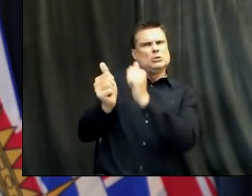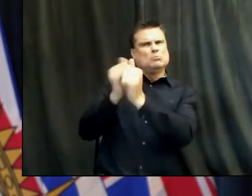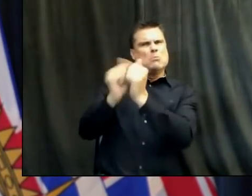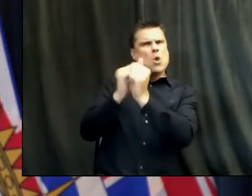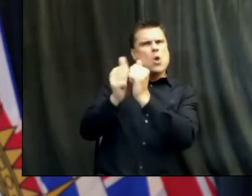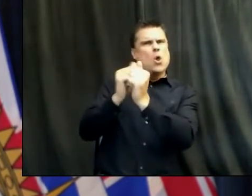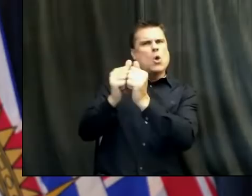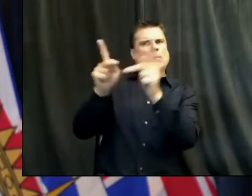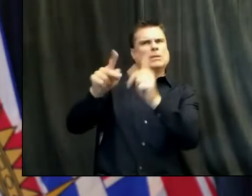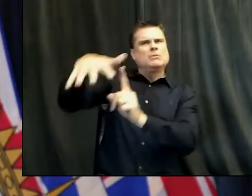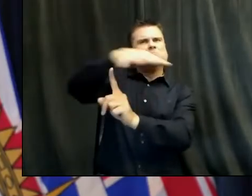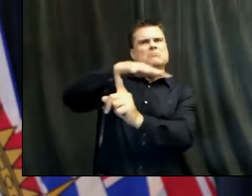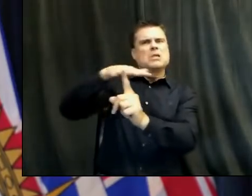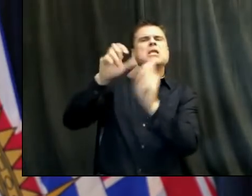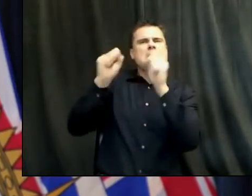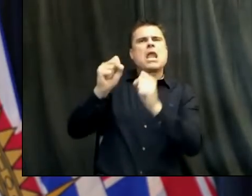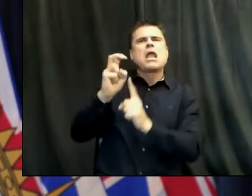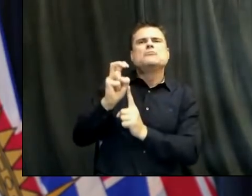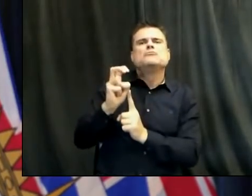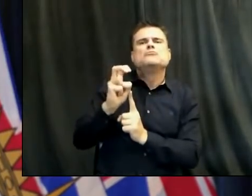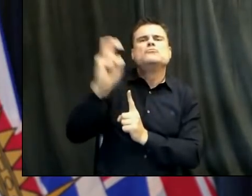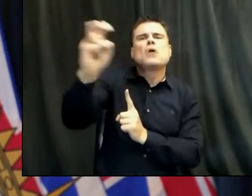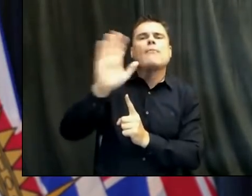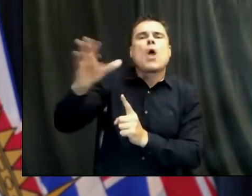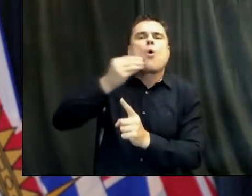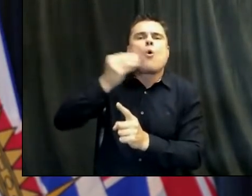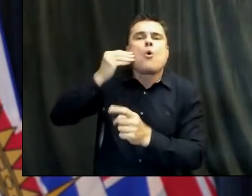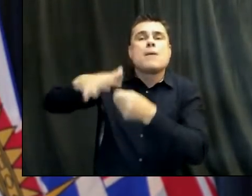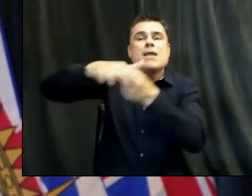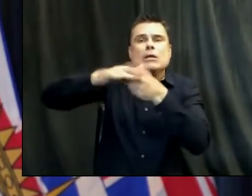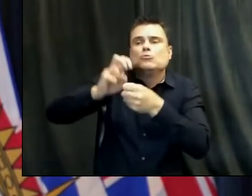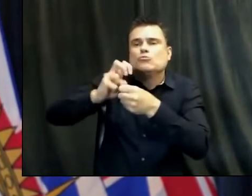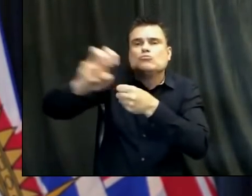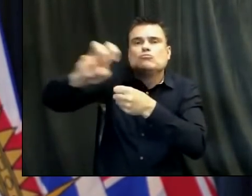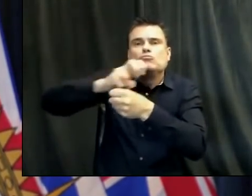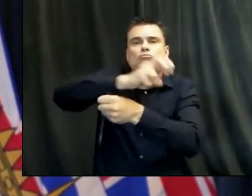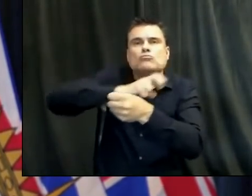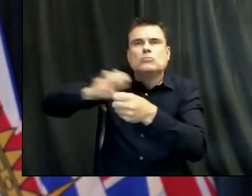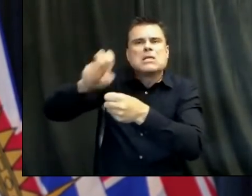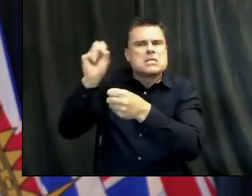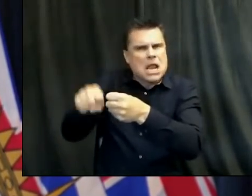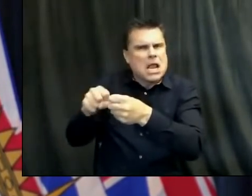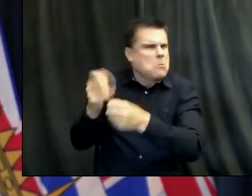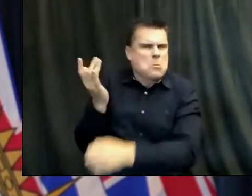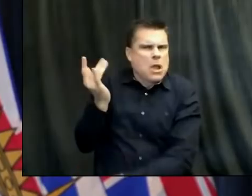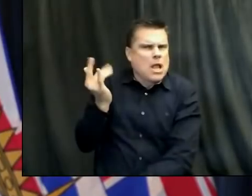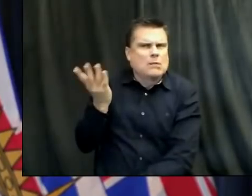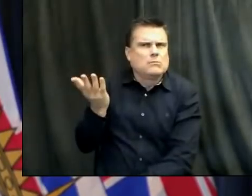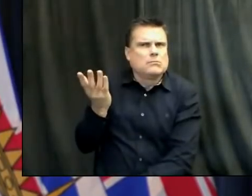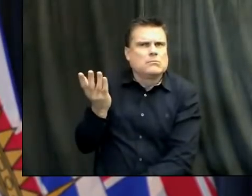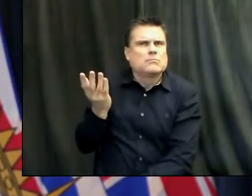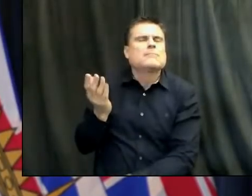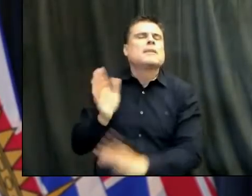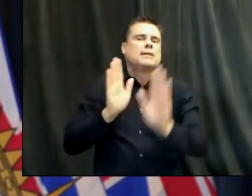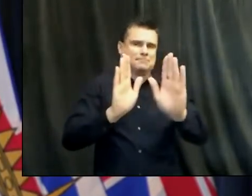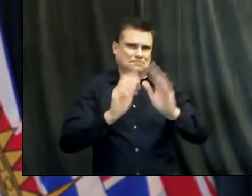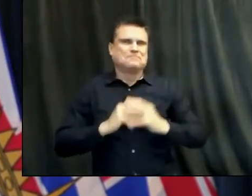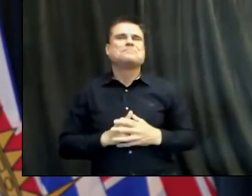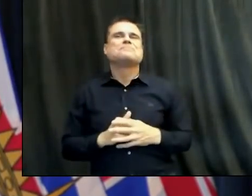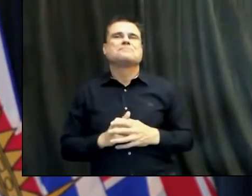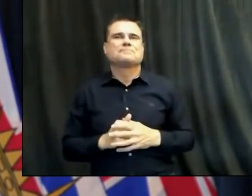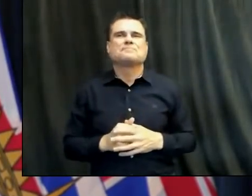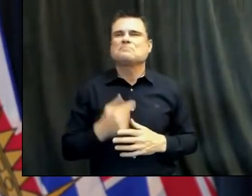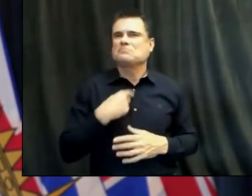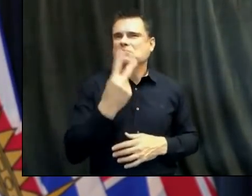health authorities? Yeah, so there's two different things we're talking about here. We're talking about events, and we've asked